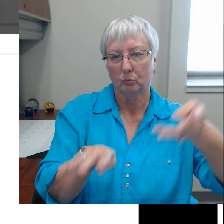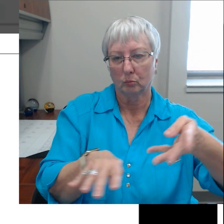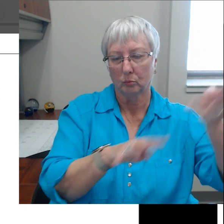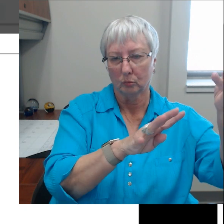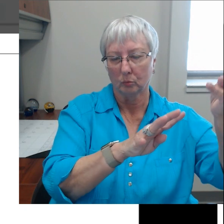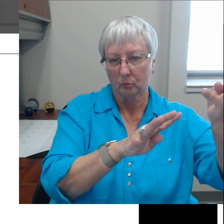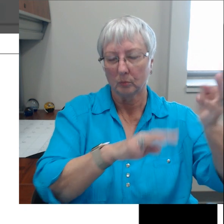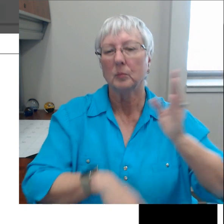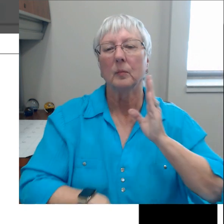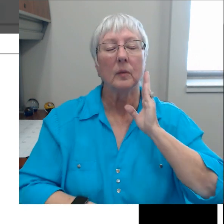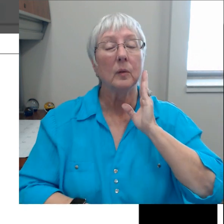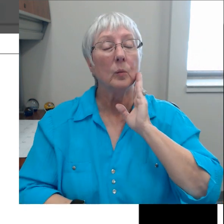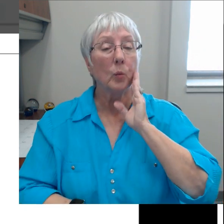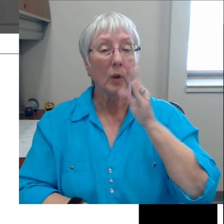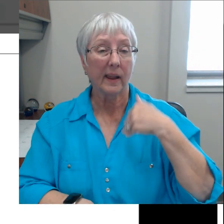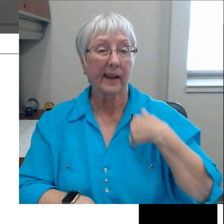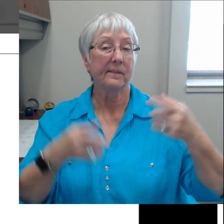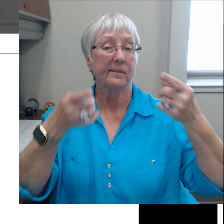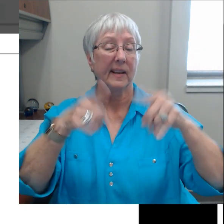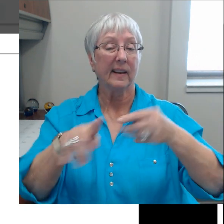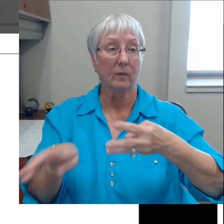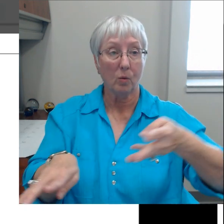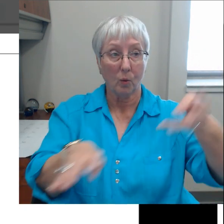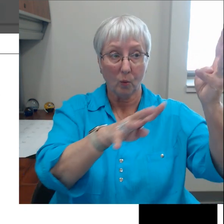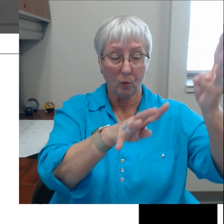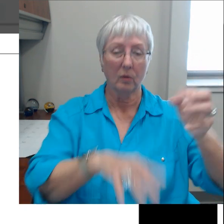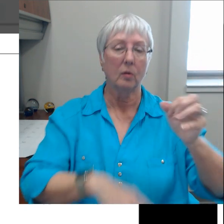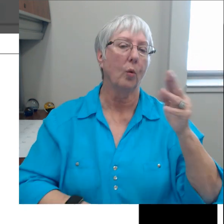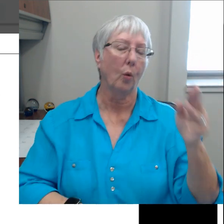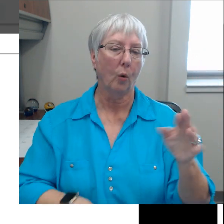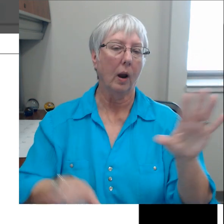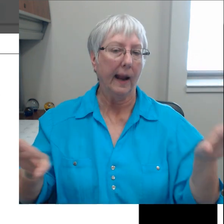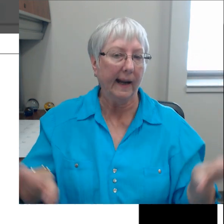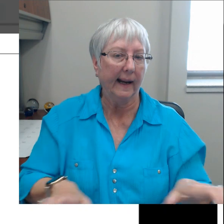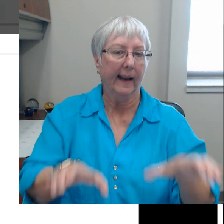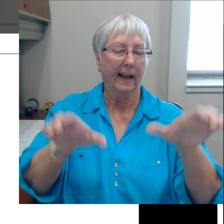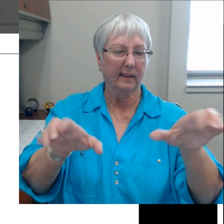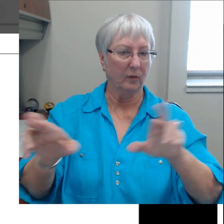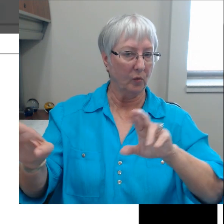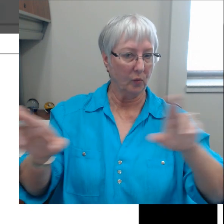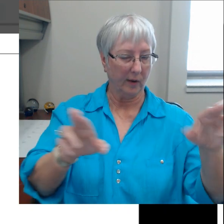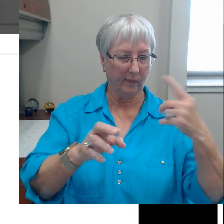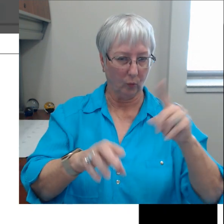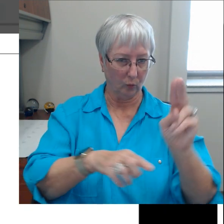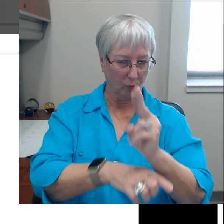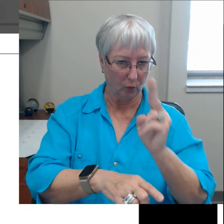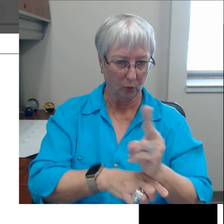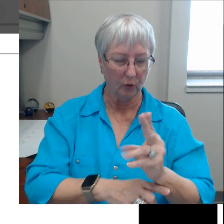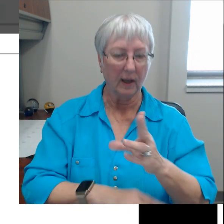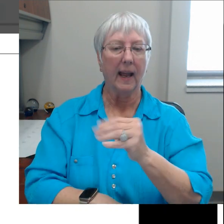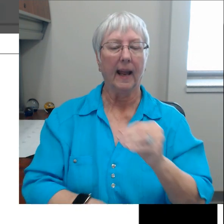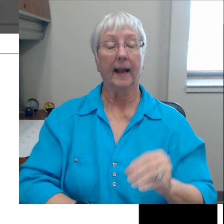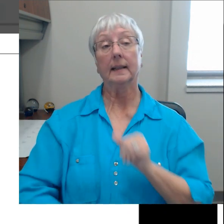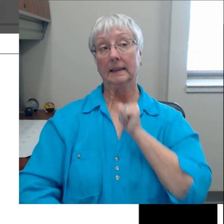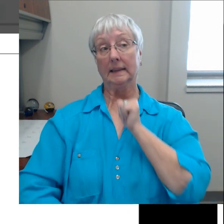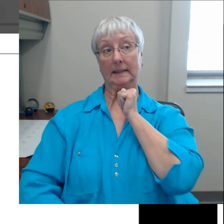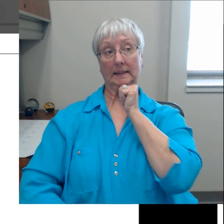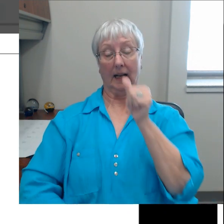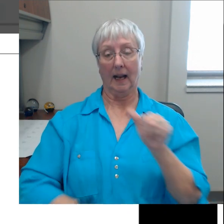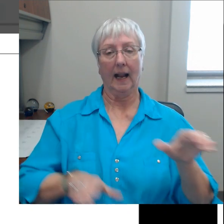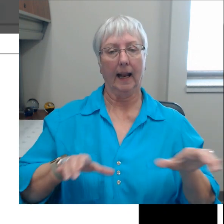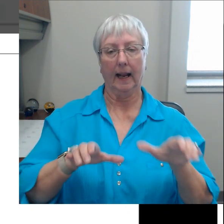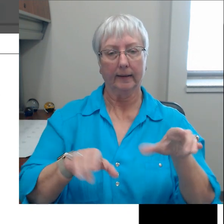when web fonts are active and ready to be used. It will also let us know when web fonts are inactive and effectively can't be loaded at